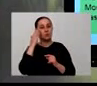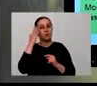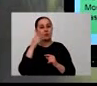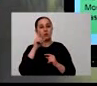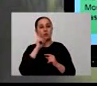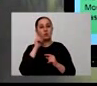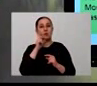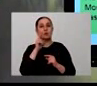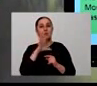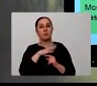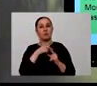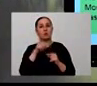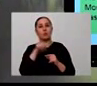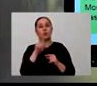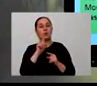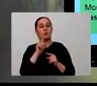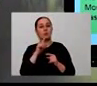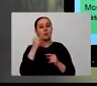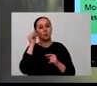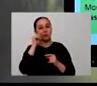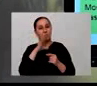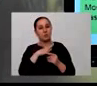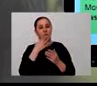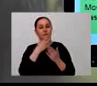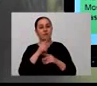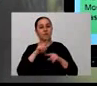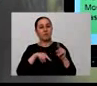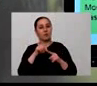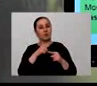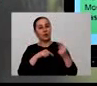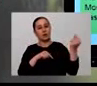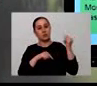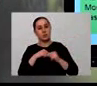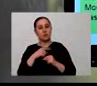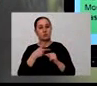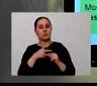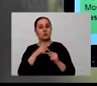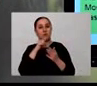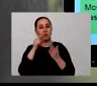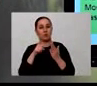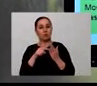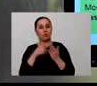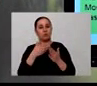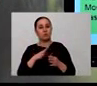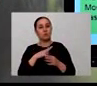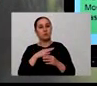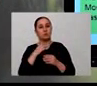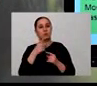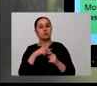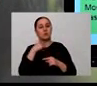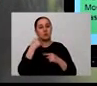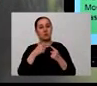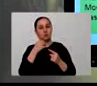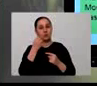edi va ular nimalarni o'rganib vatanga qaytishdi degan savol tug'ilgan bo'lsa, ajab emas. Keyingi